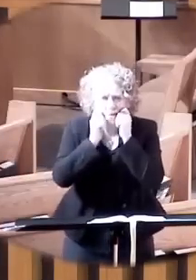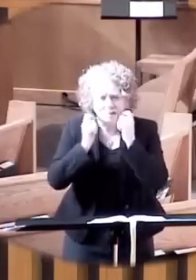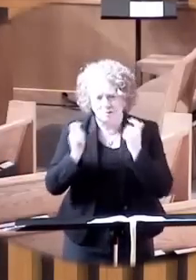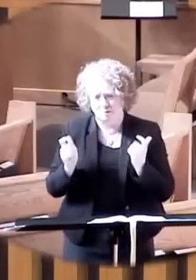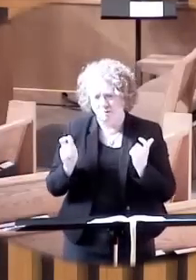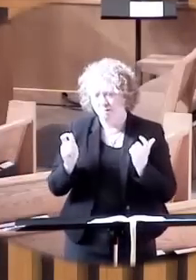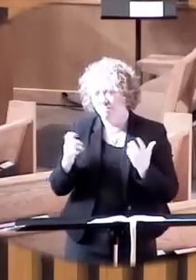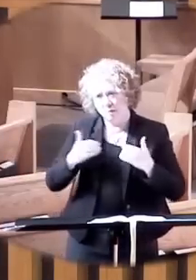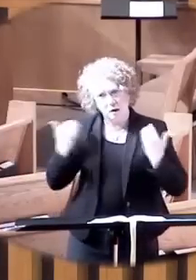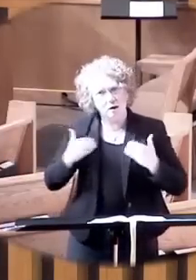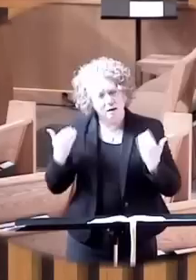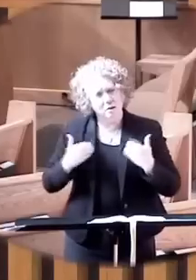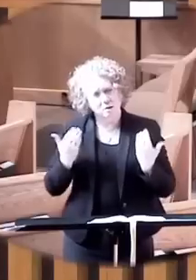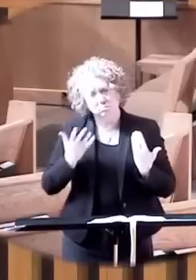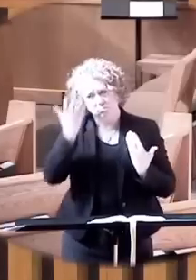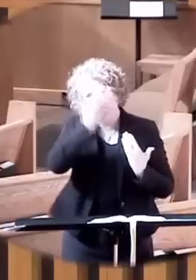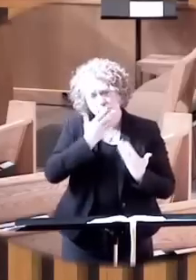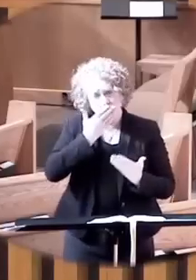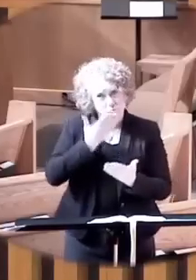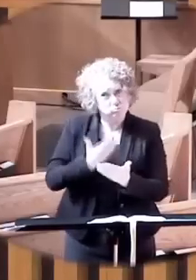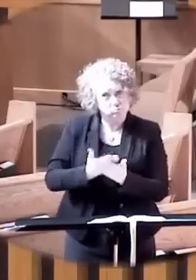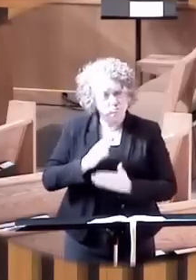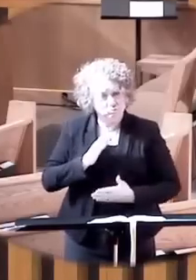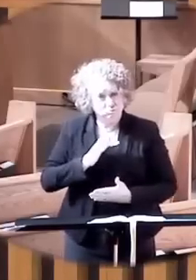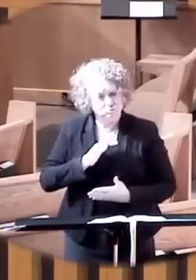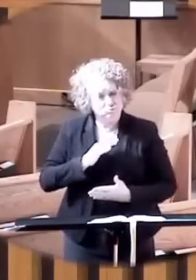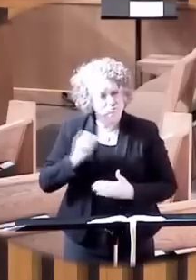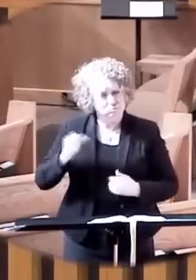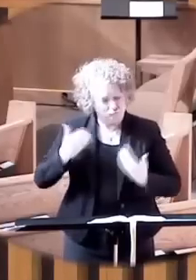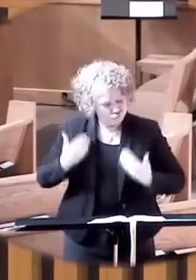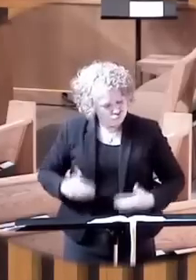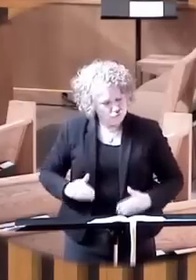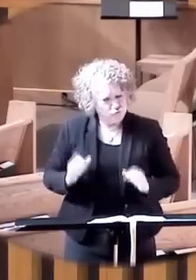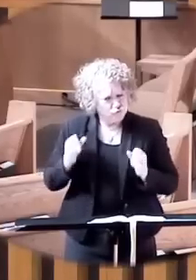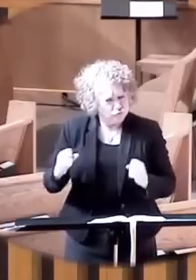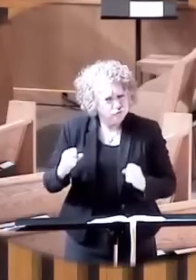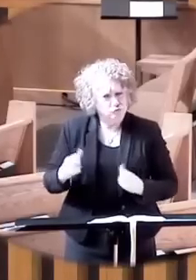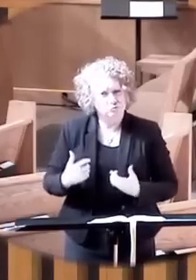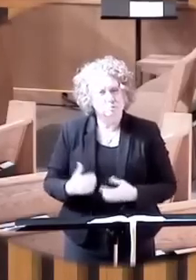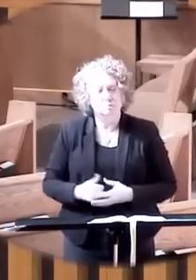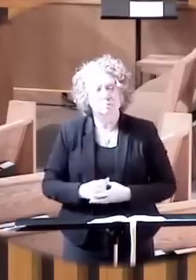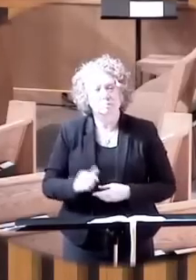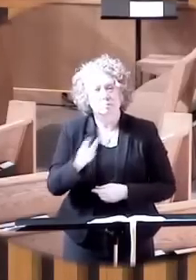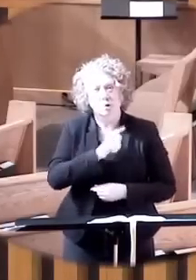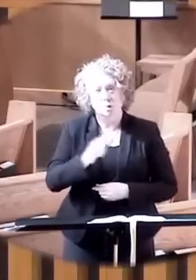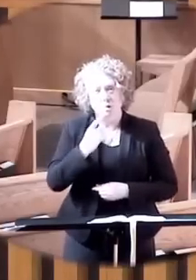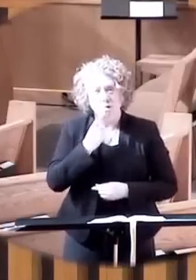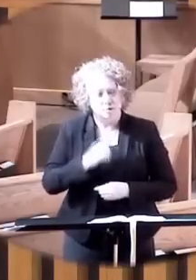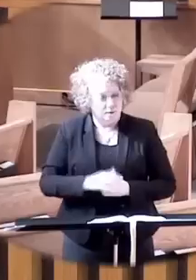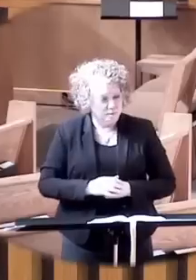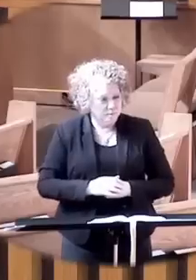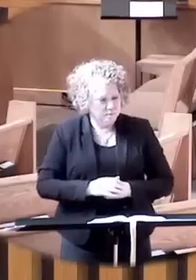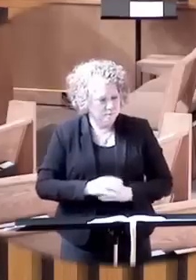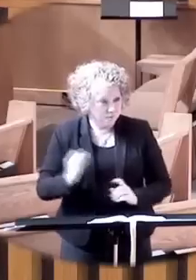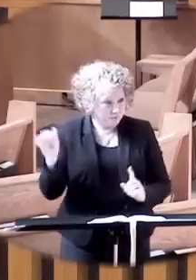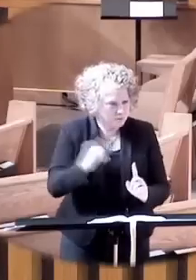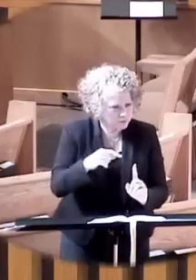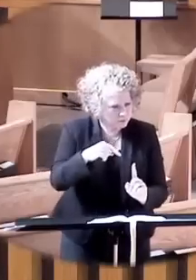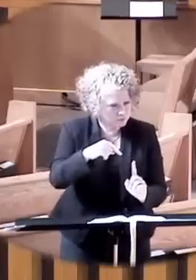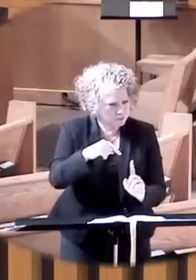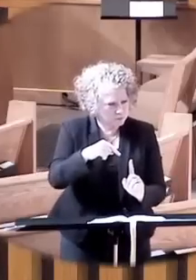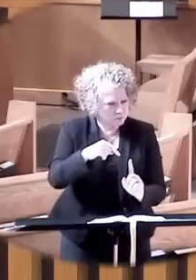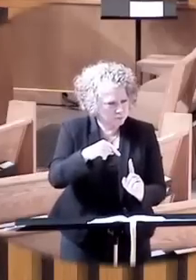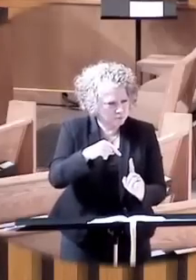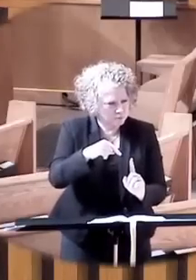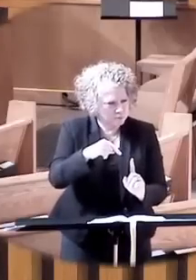behold, and making a splendid appearance. The Lord said, there,